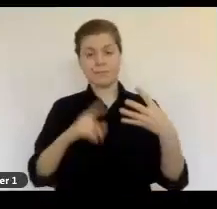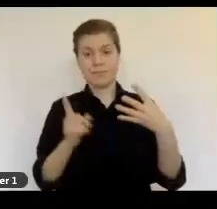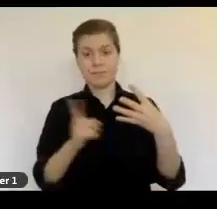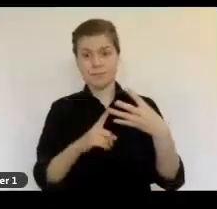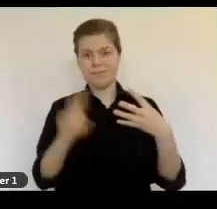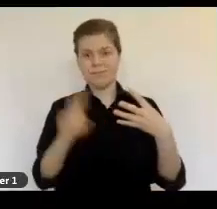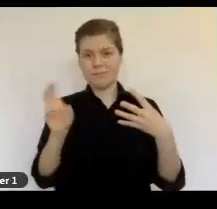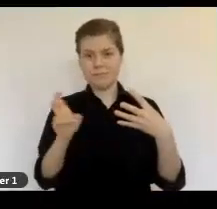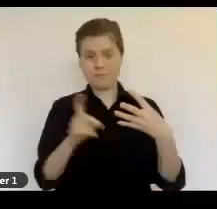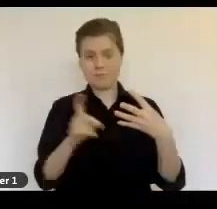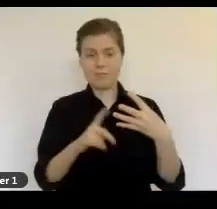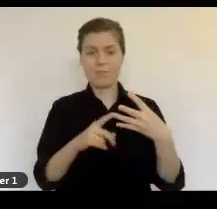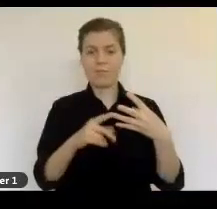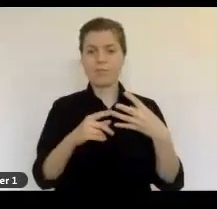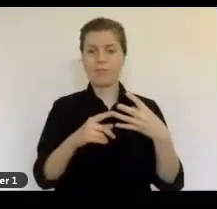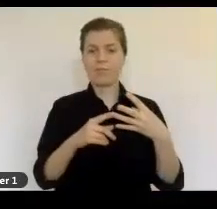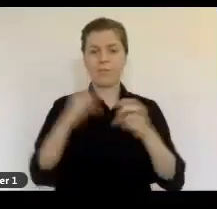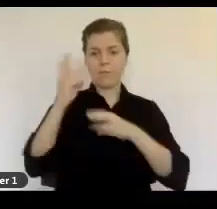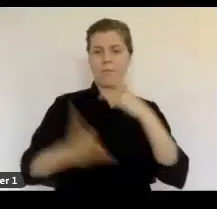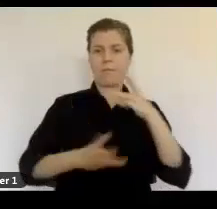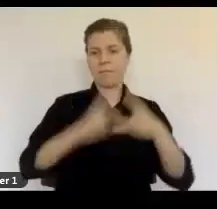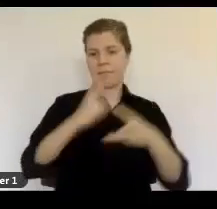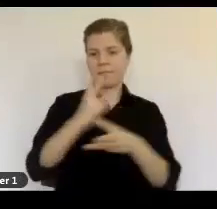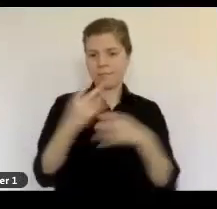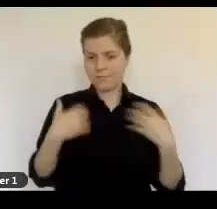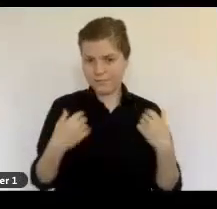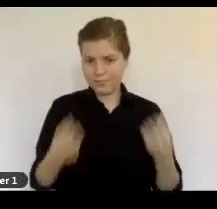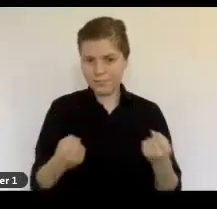Anyway. So